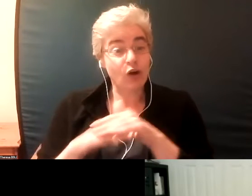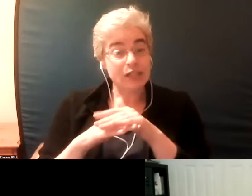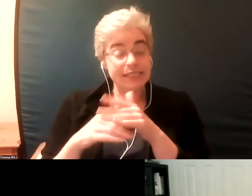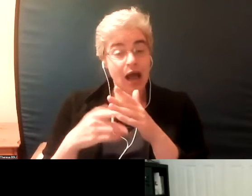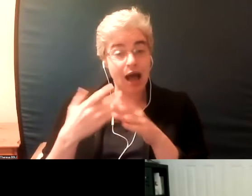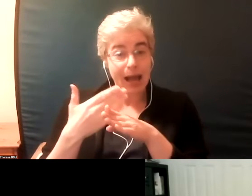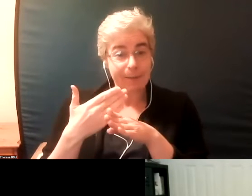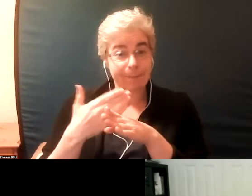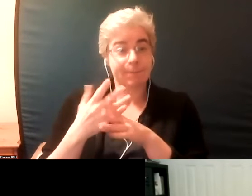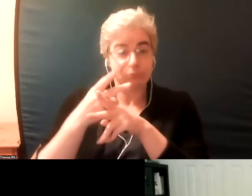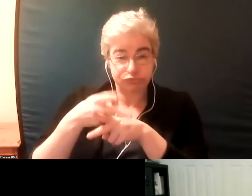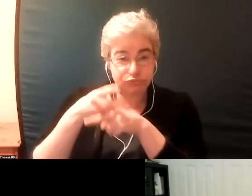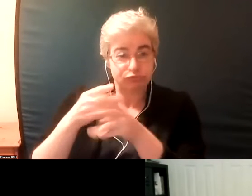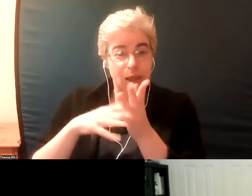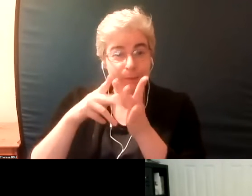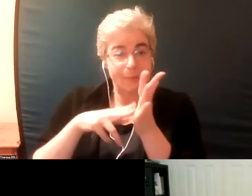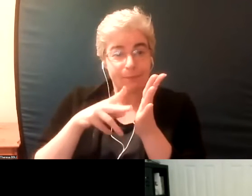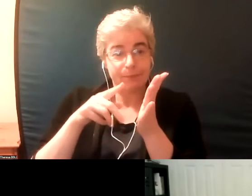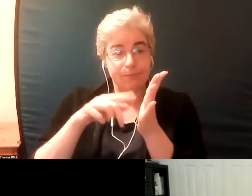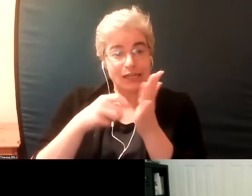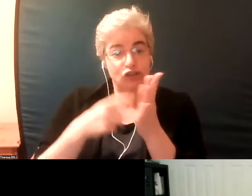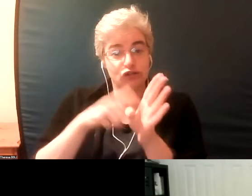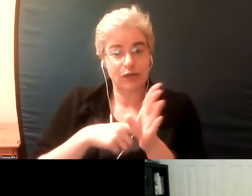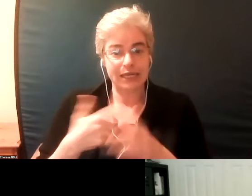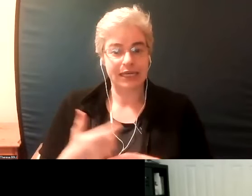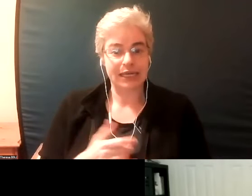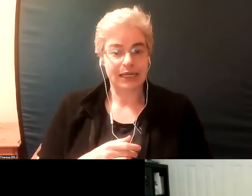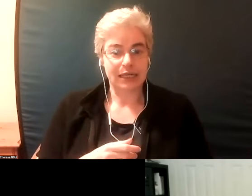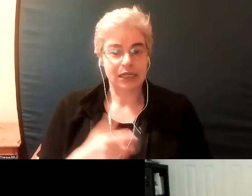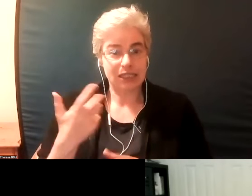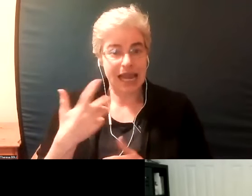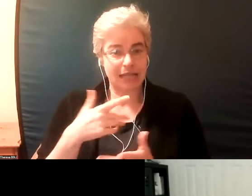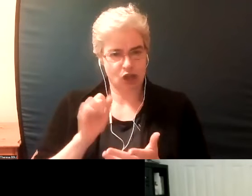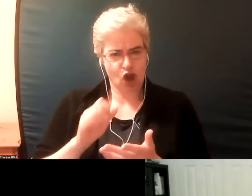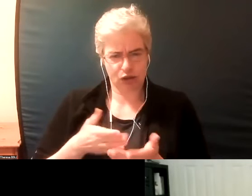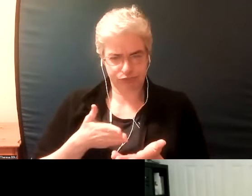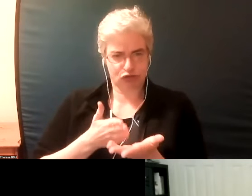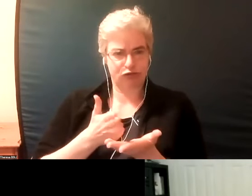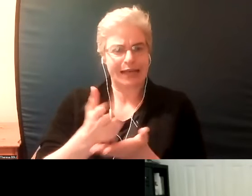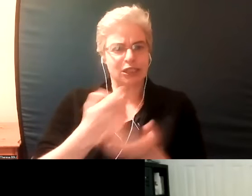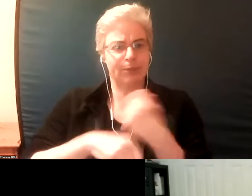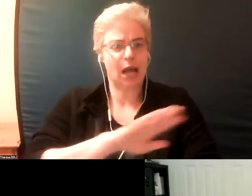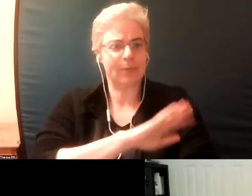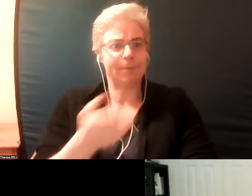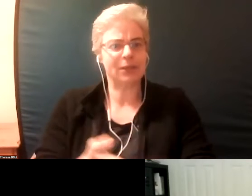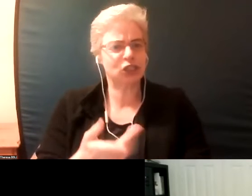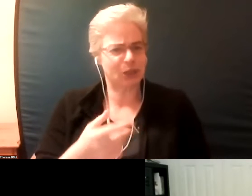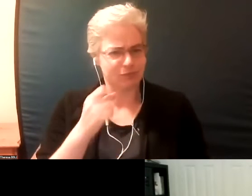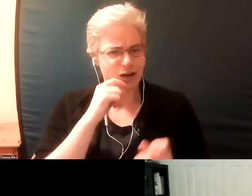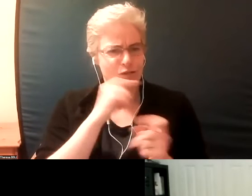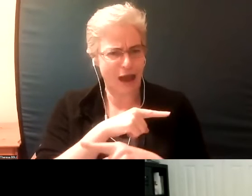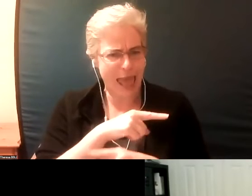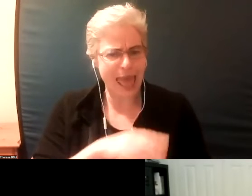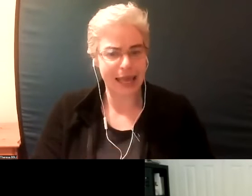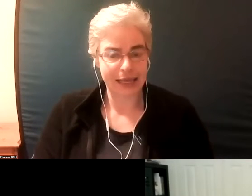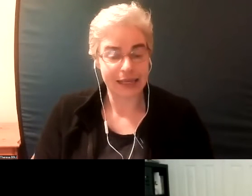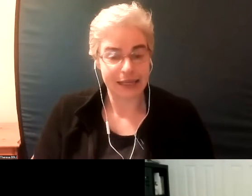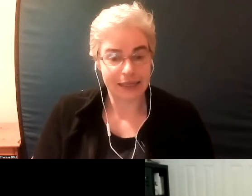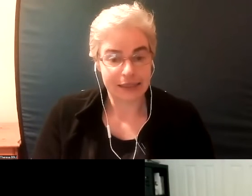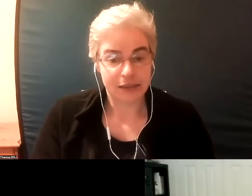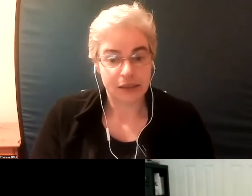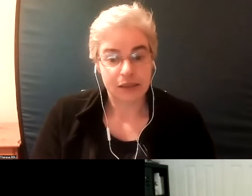very excellent reasons had an unusual track through to being a bishop. And I think her story actually may highlight the